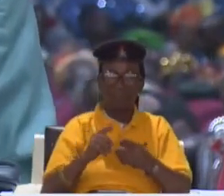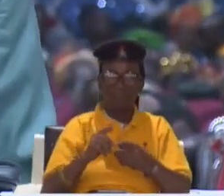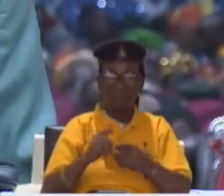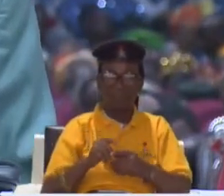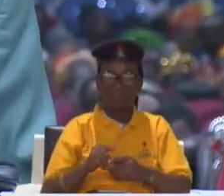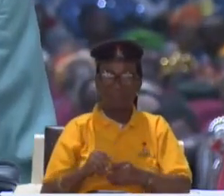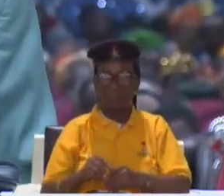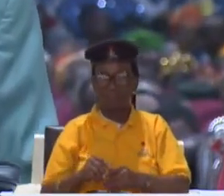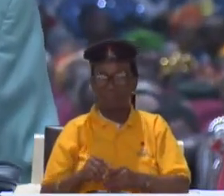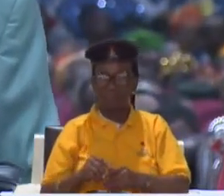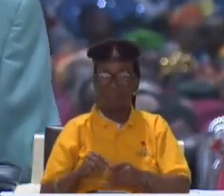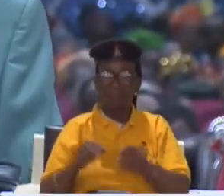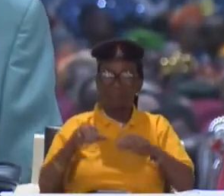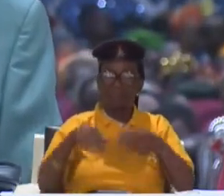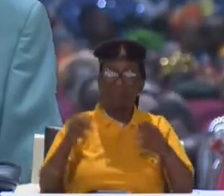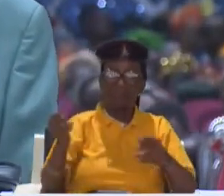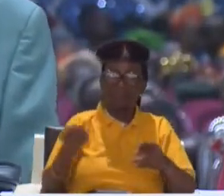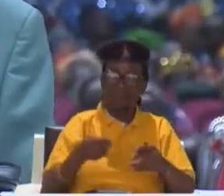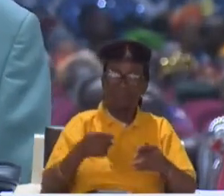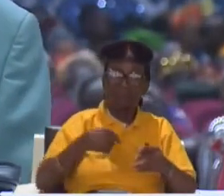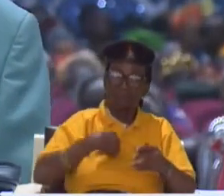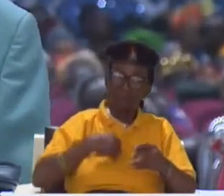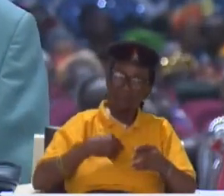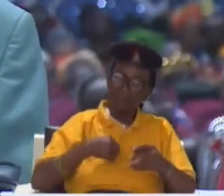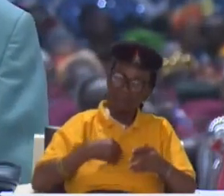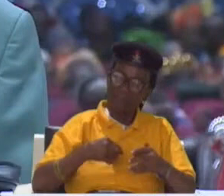for him to speak to us.